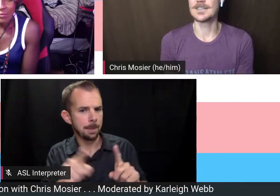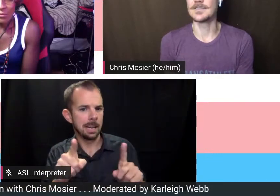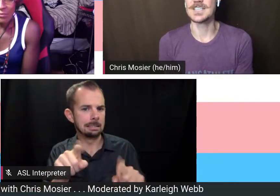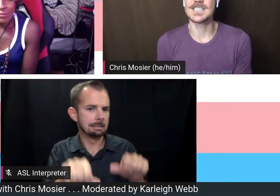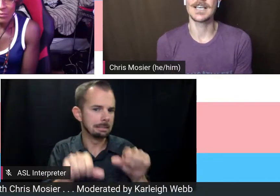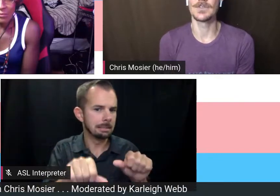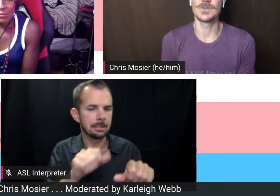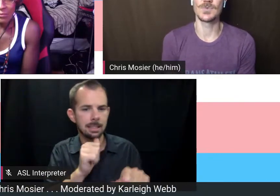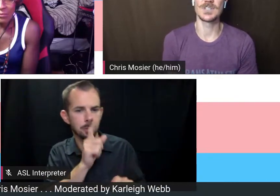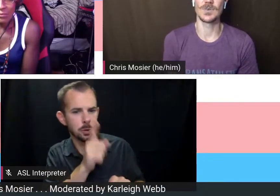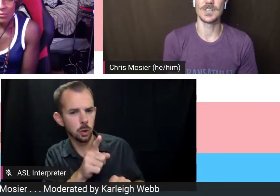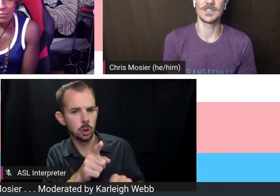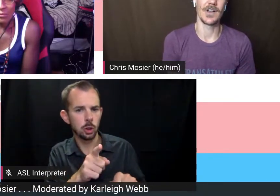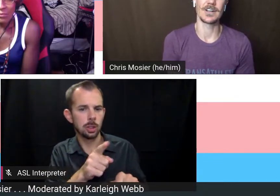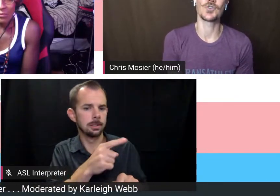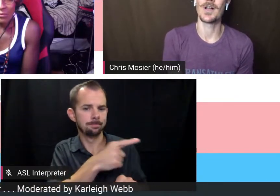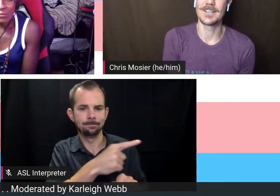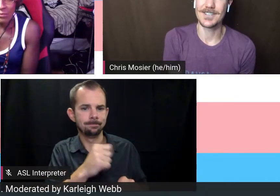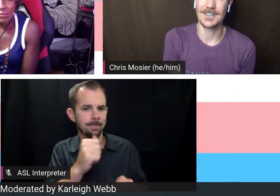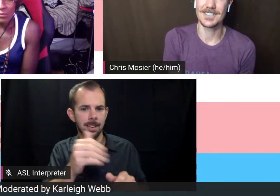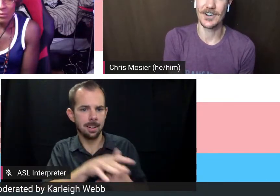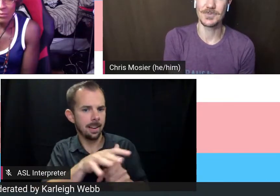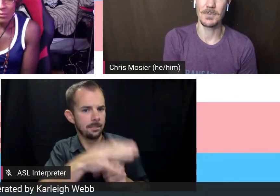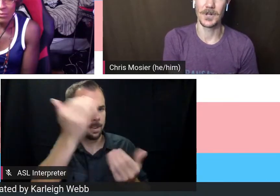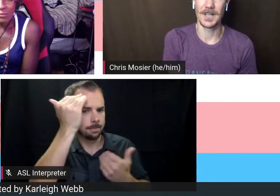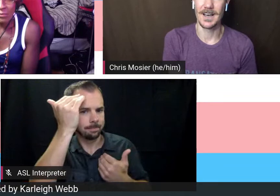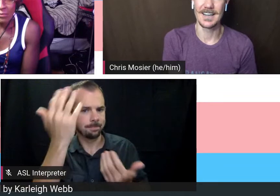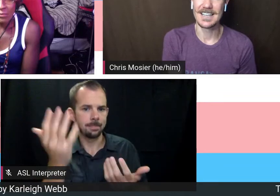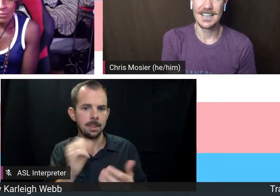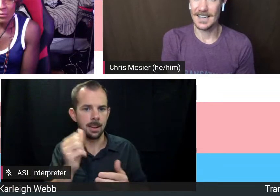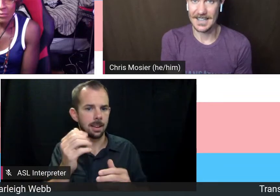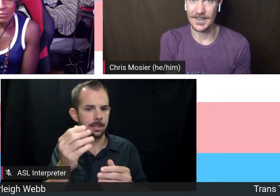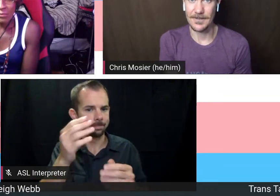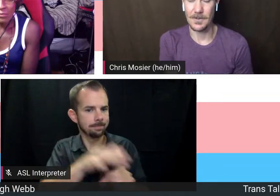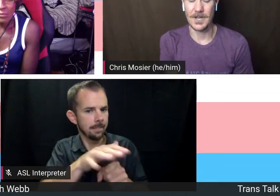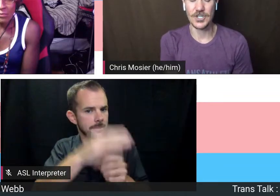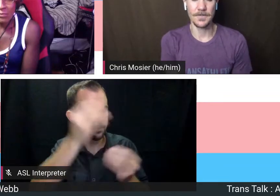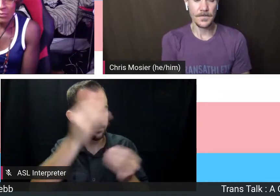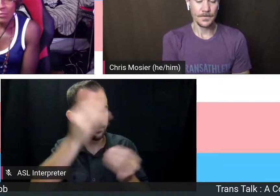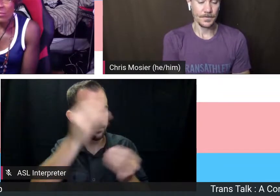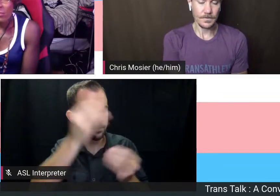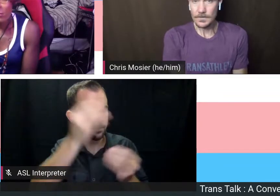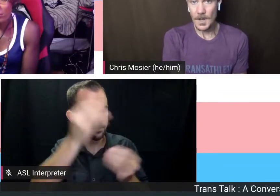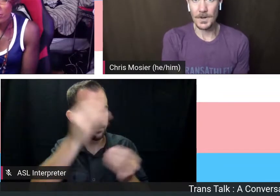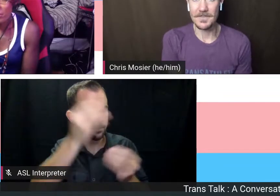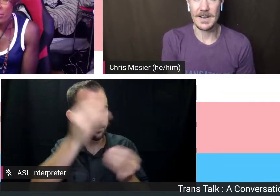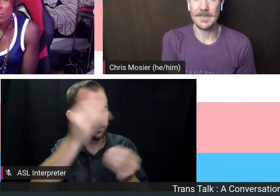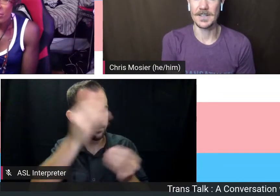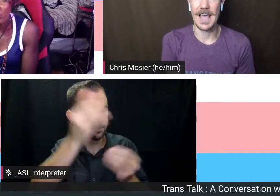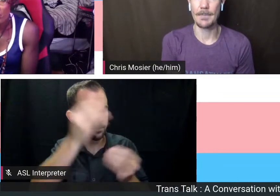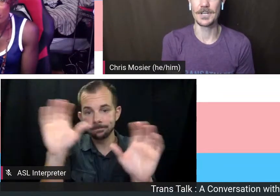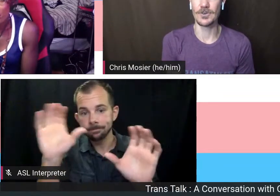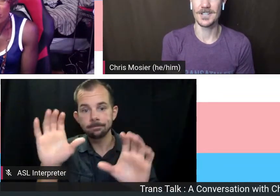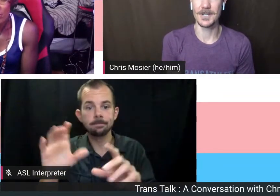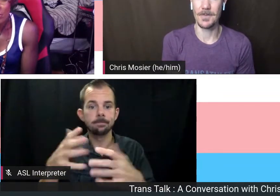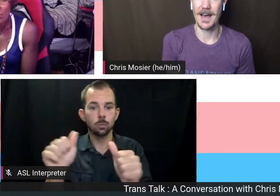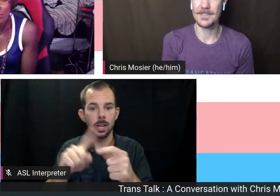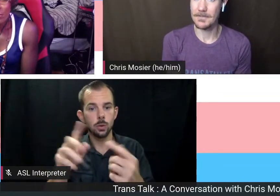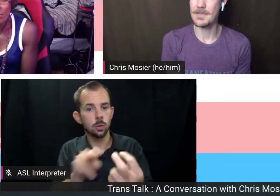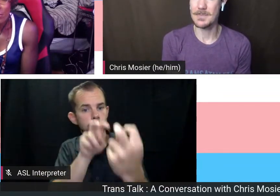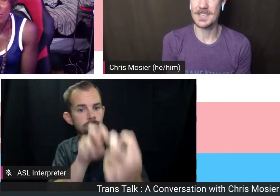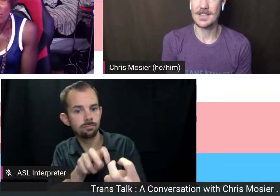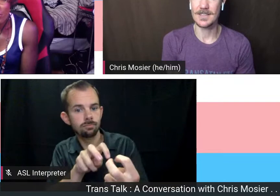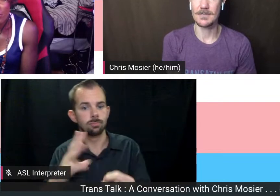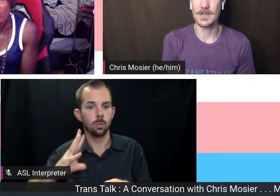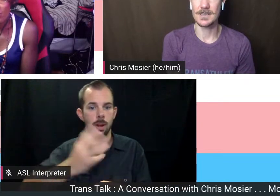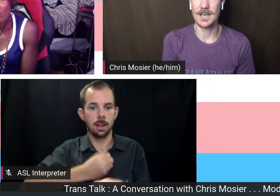probably actively seek out those resources. They're not trying to talk to trans people online and get their information. But if it happened to cross their path,